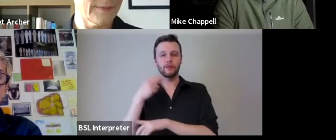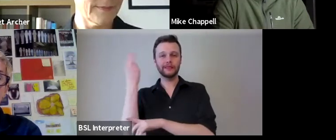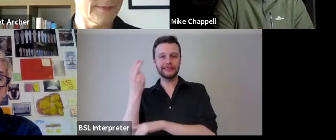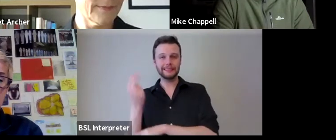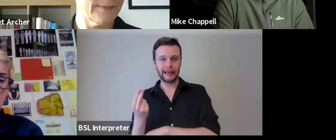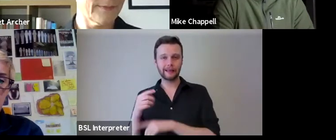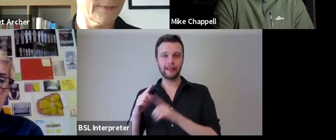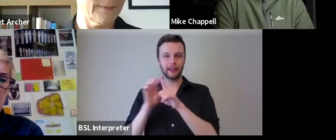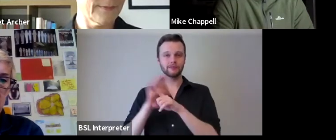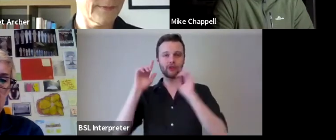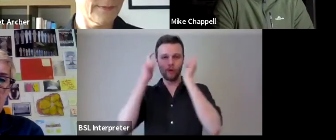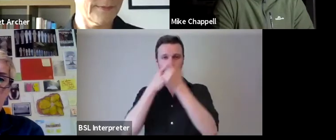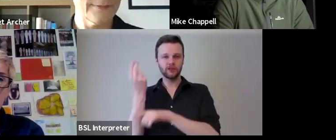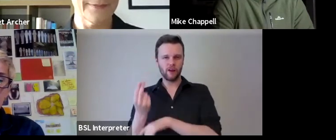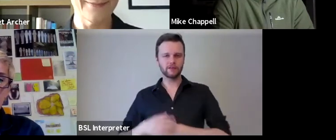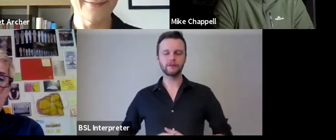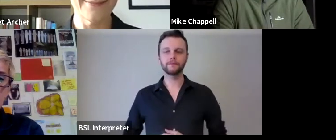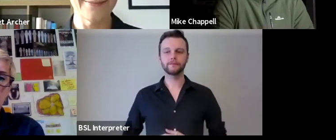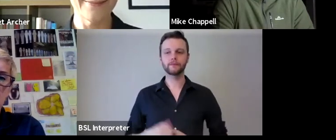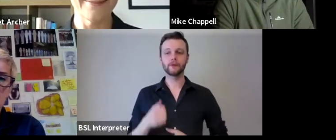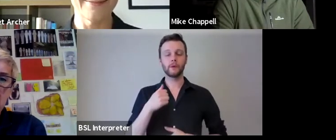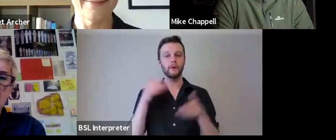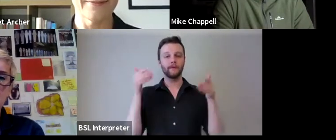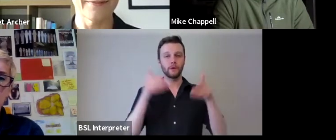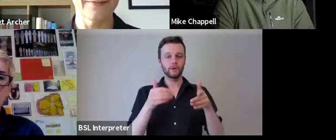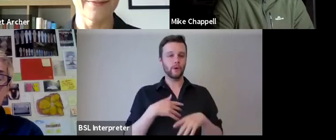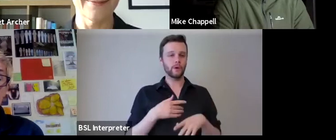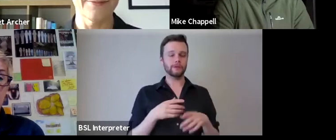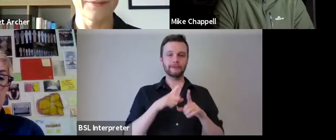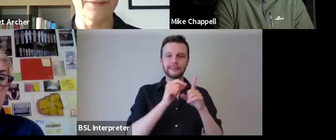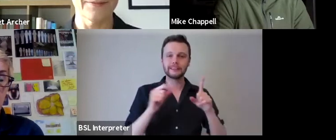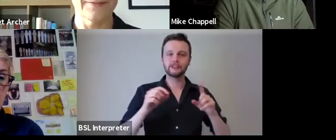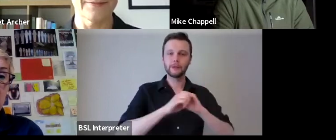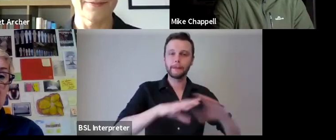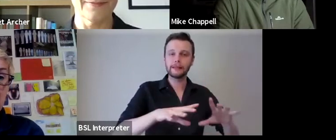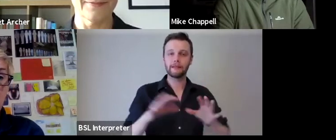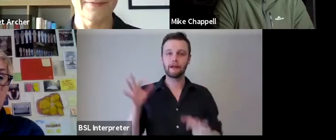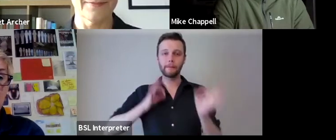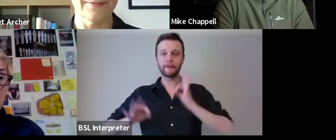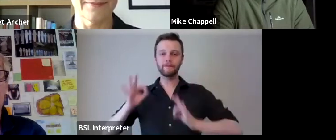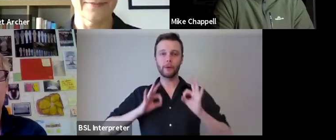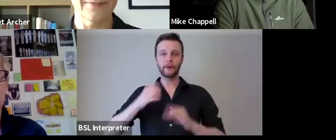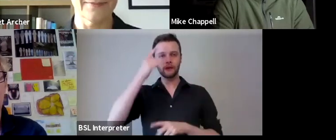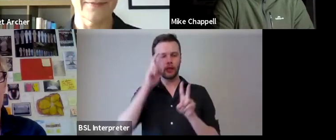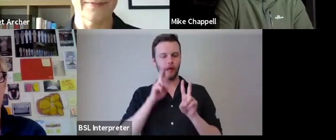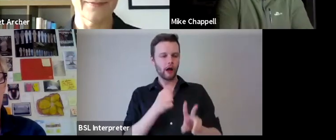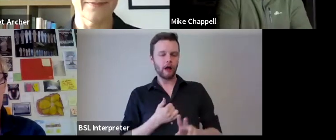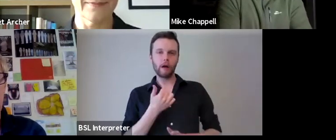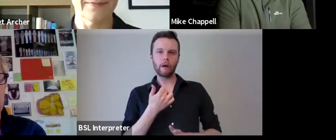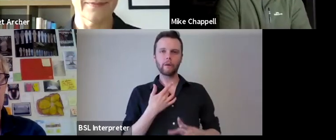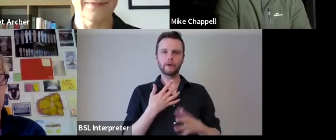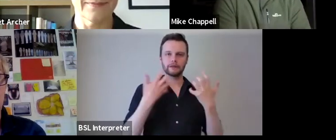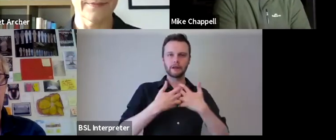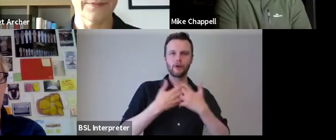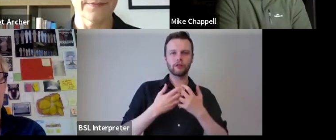My artworks that I make use digital media and performance to try and explore technology, science and the body